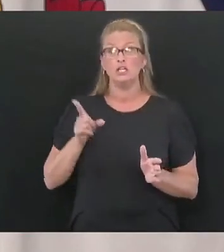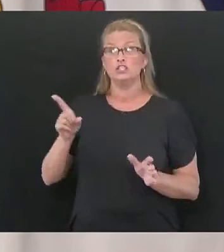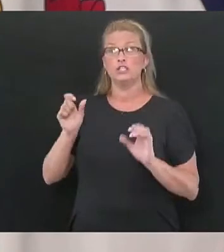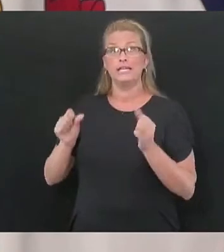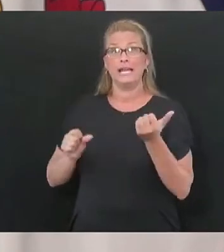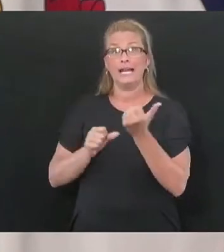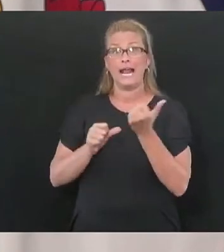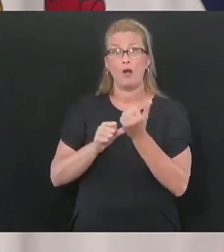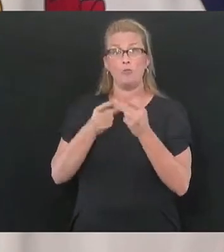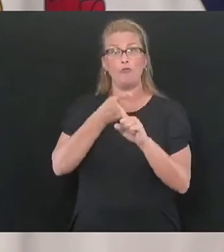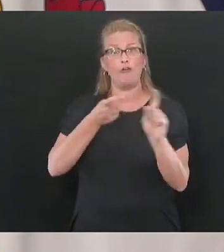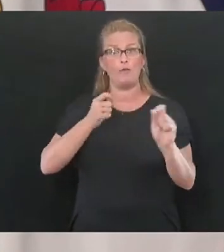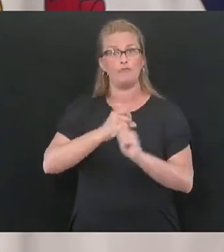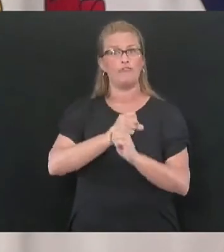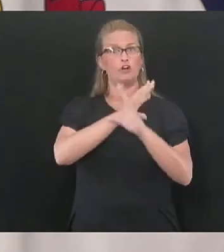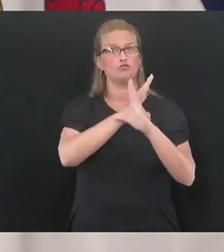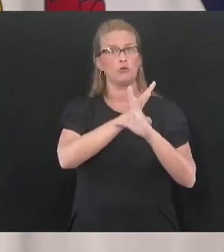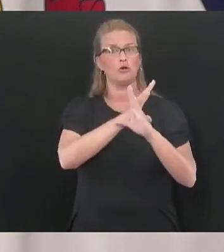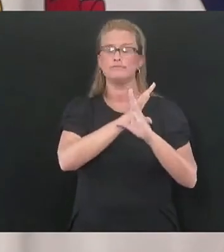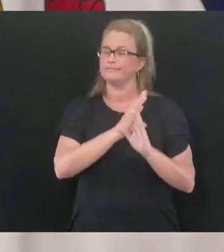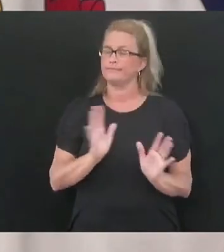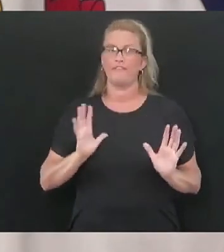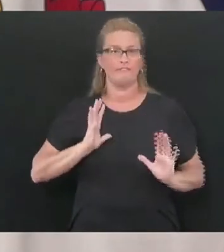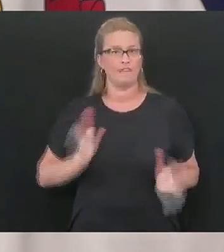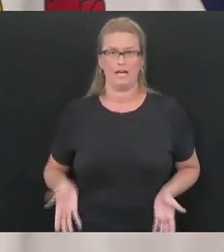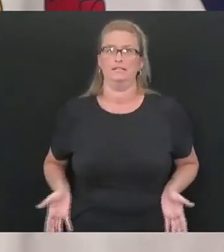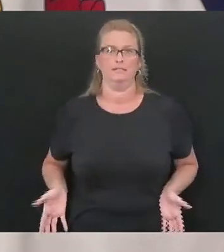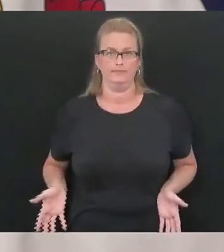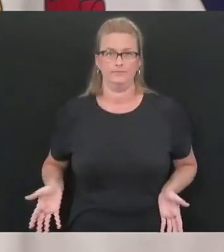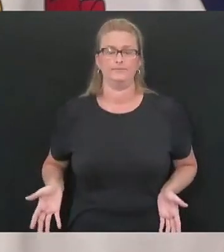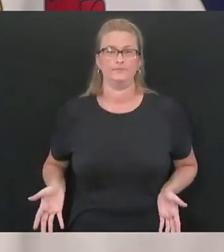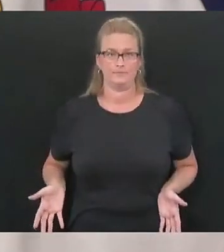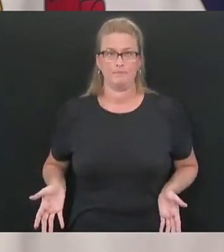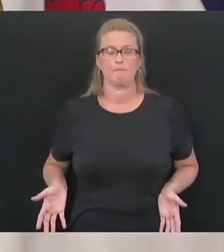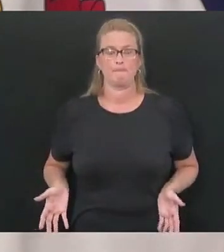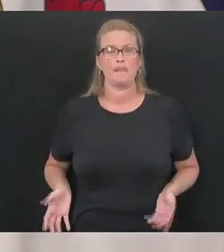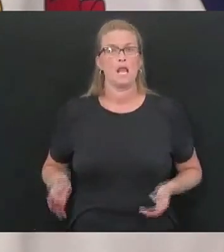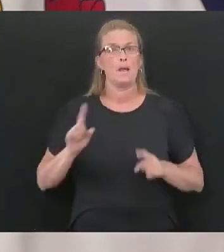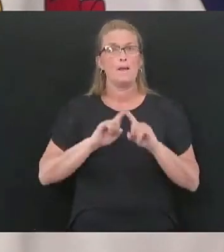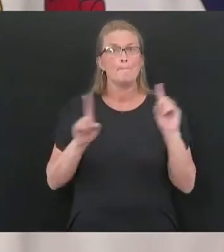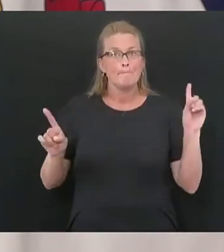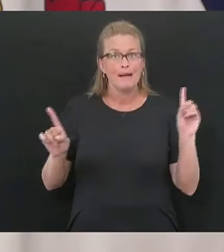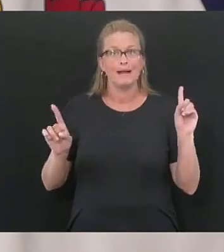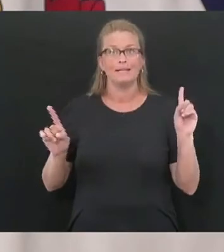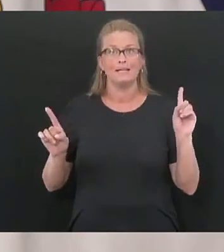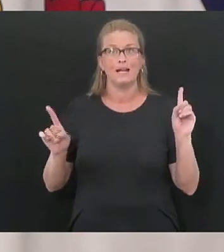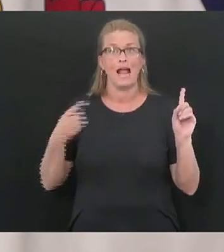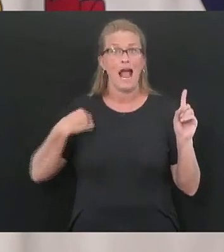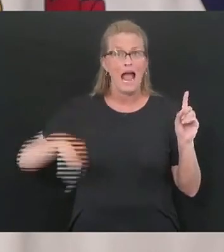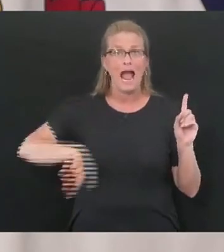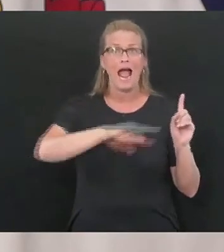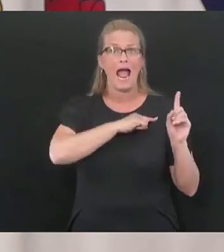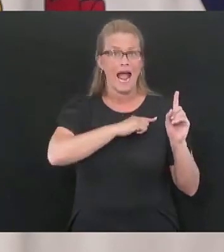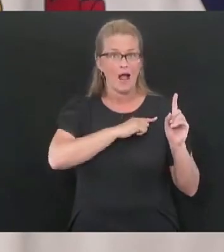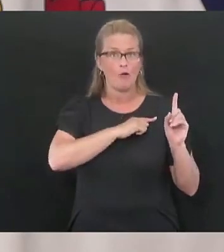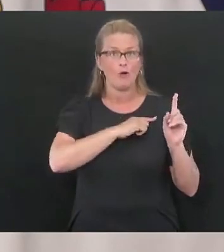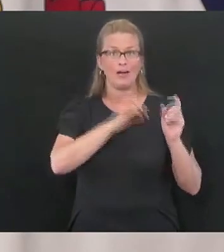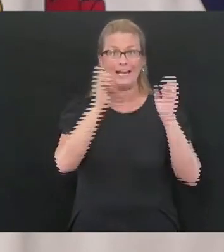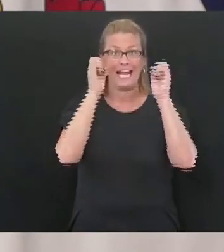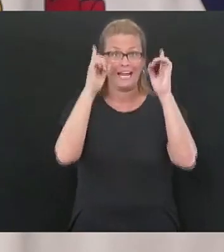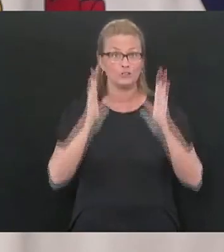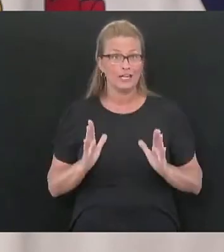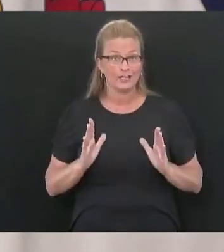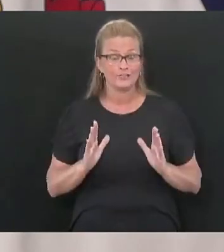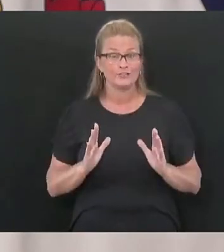help from a virtual standpoint. That's great stuff. At the end of the day, our great educators,